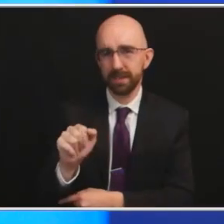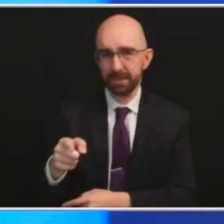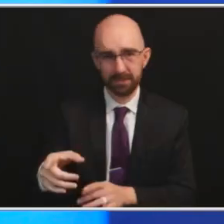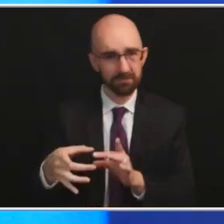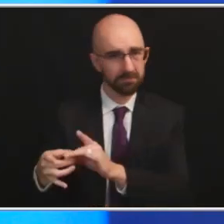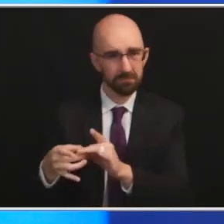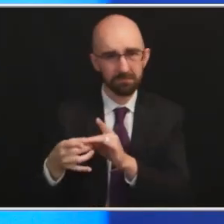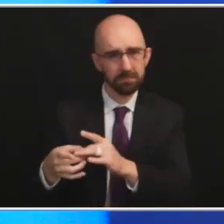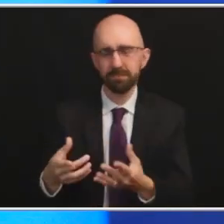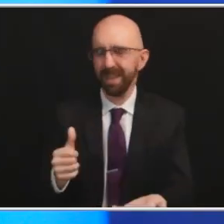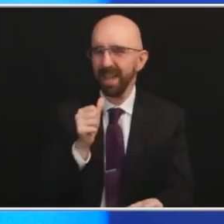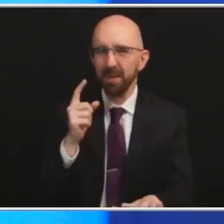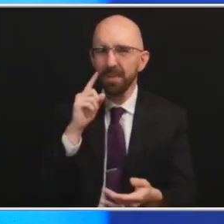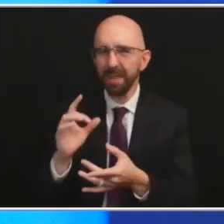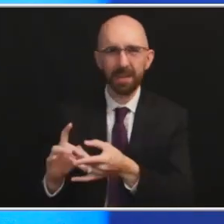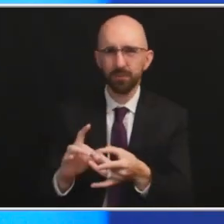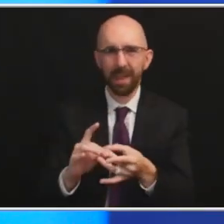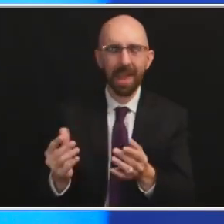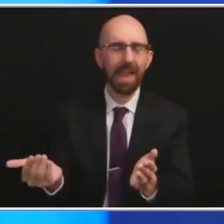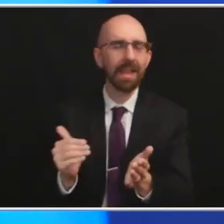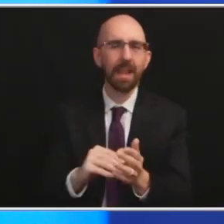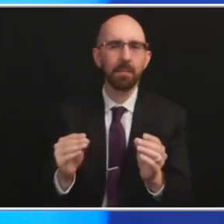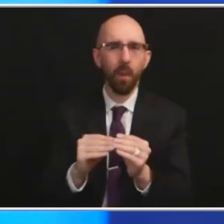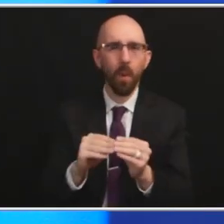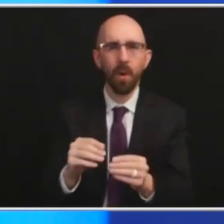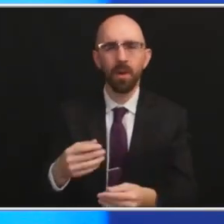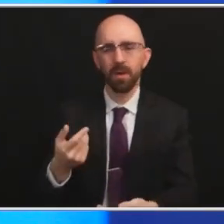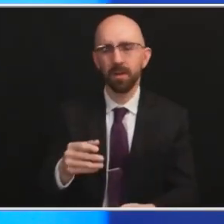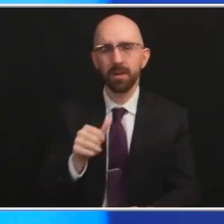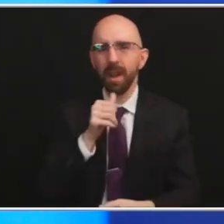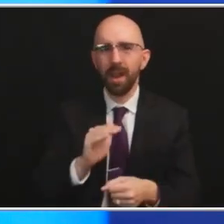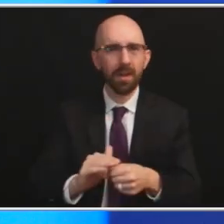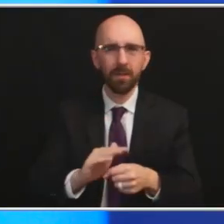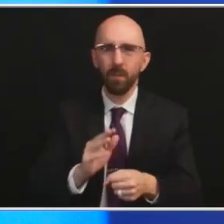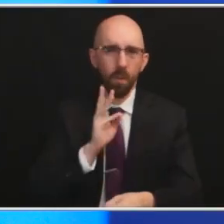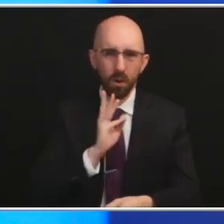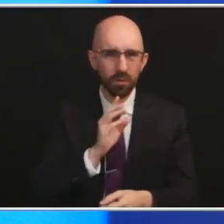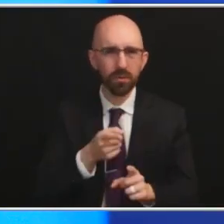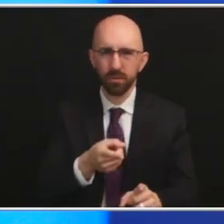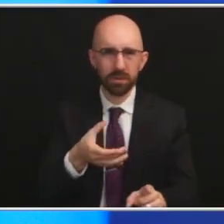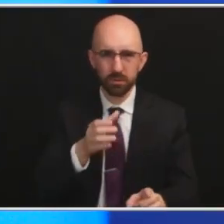there. I think it's more from dehydration that people get it.